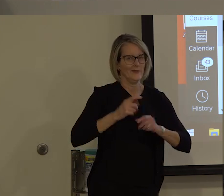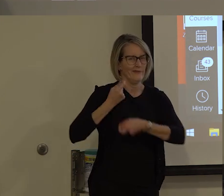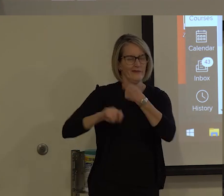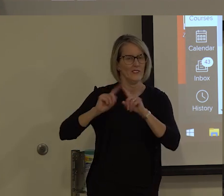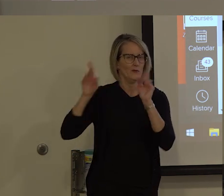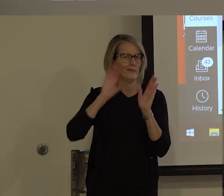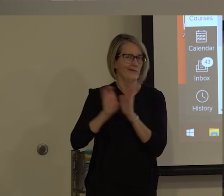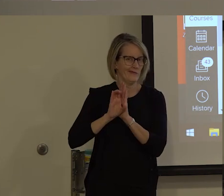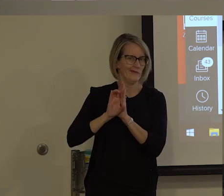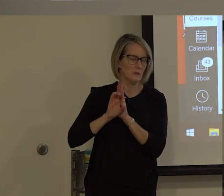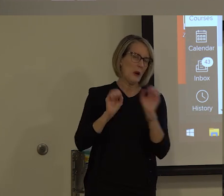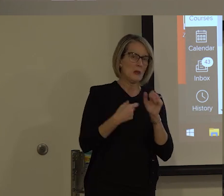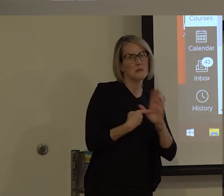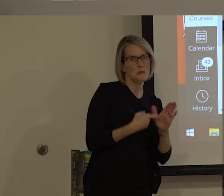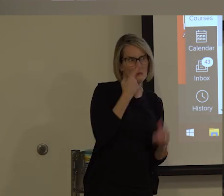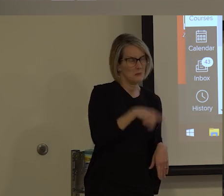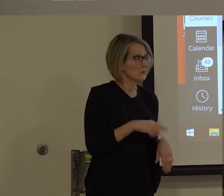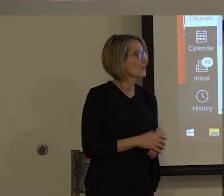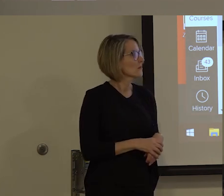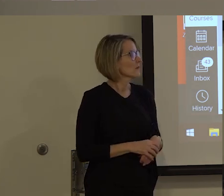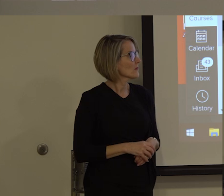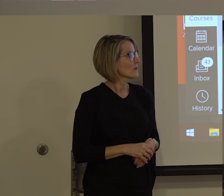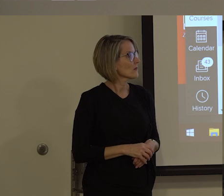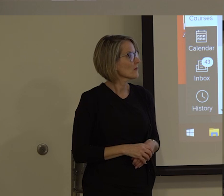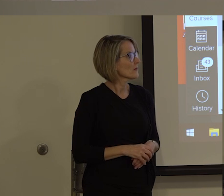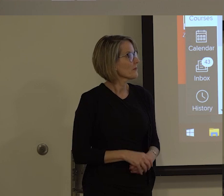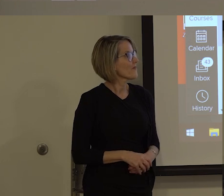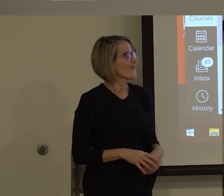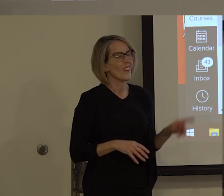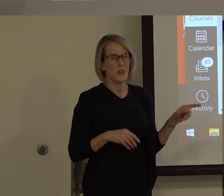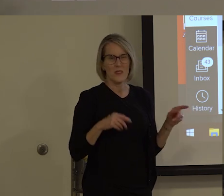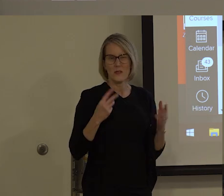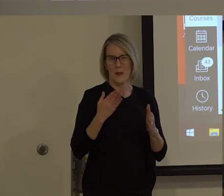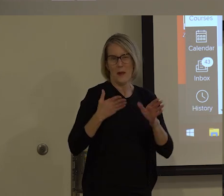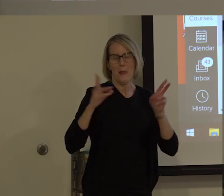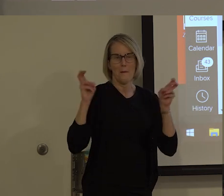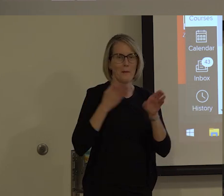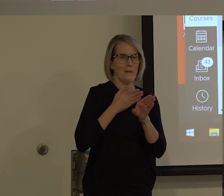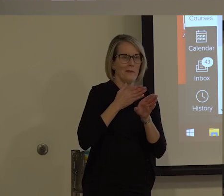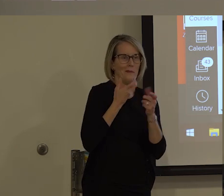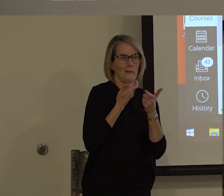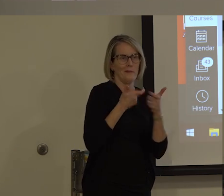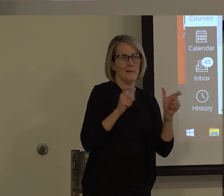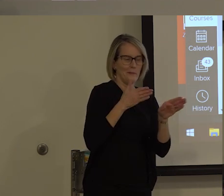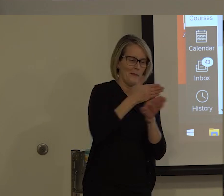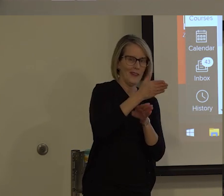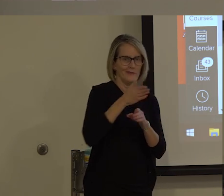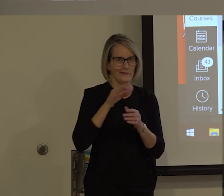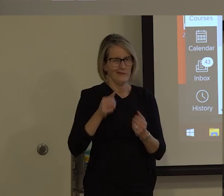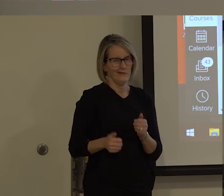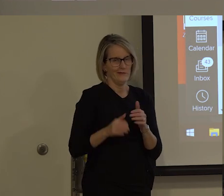for that one, but we can show Okay. that one next. Yeah. So these are sort of the main content types we've used to create the actual